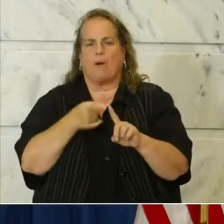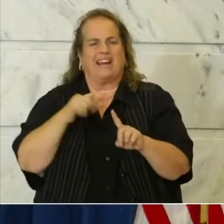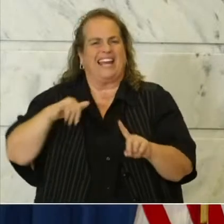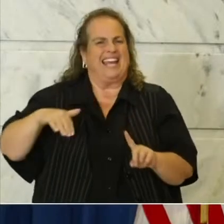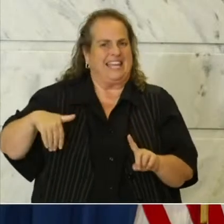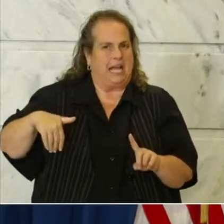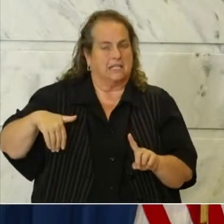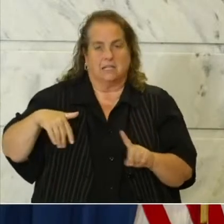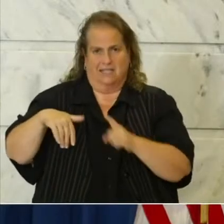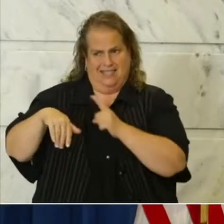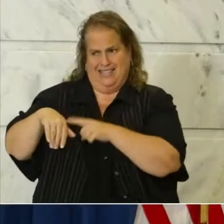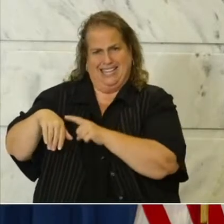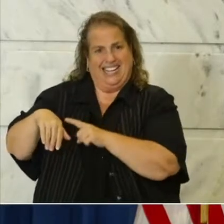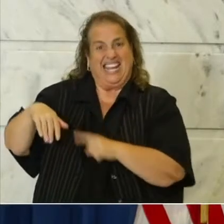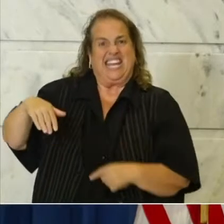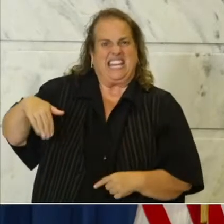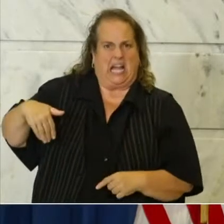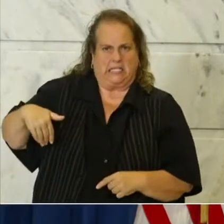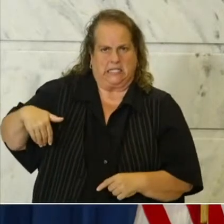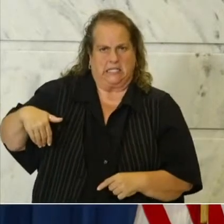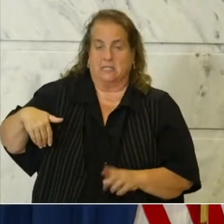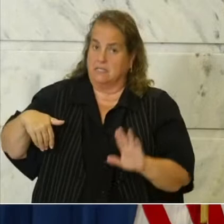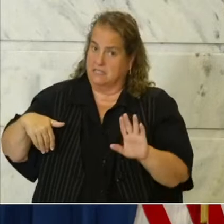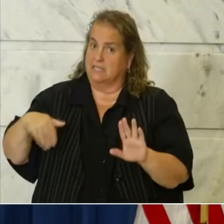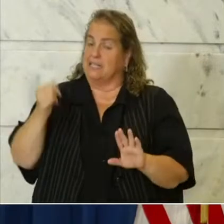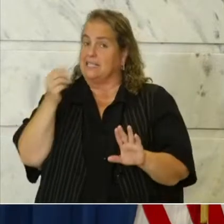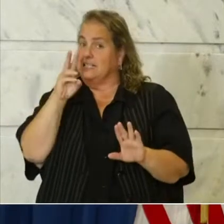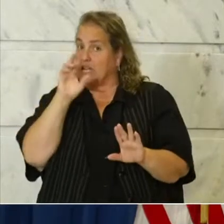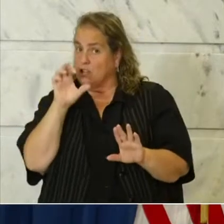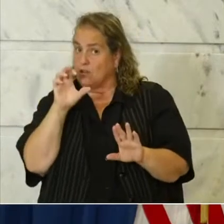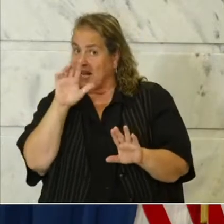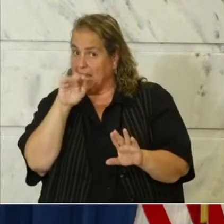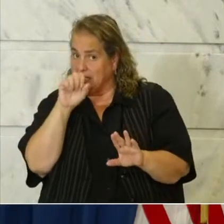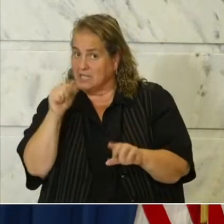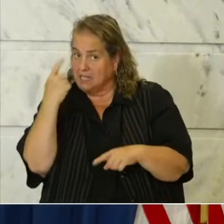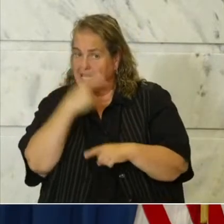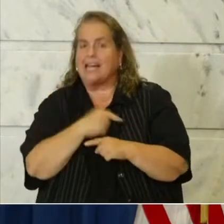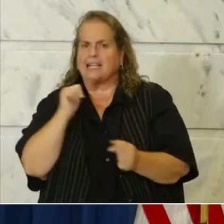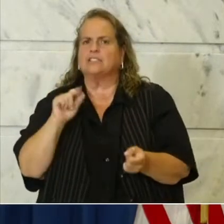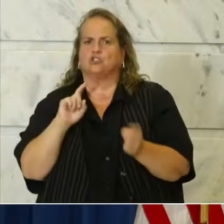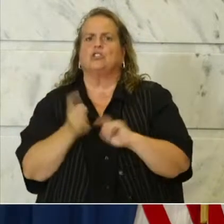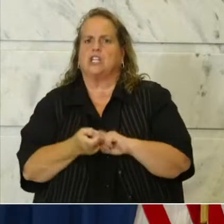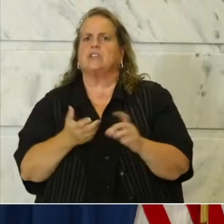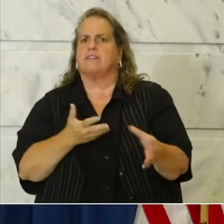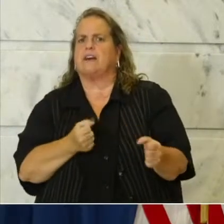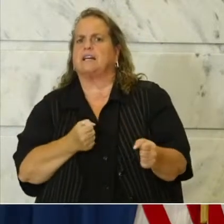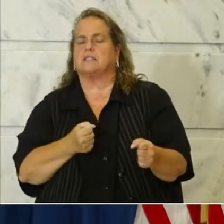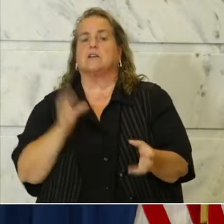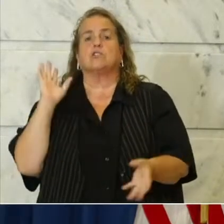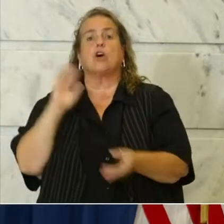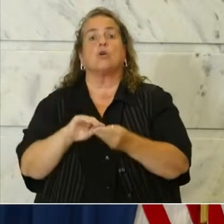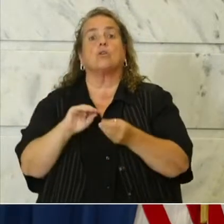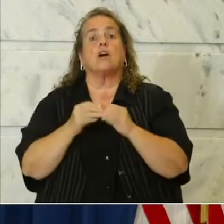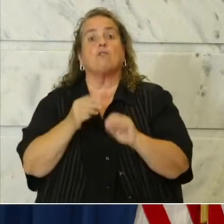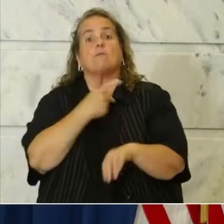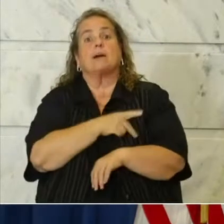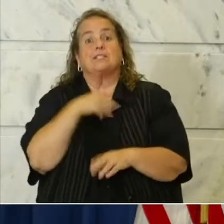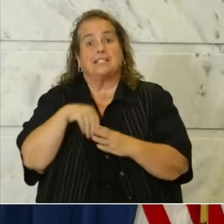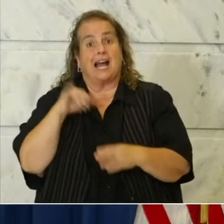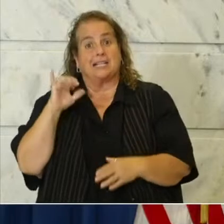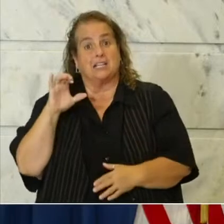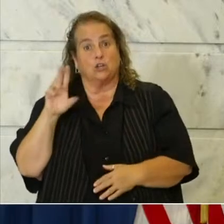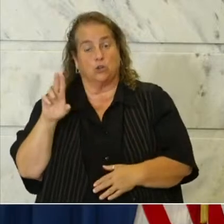yet. 600 cases a day, that can change pretty fast. Total number of patients in the